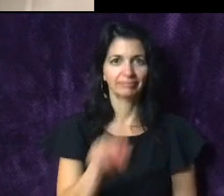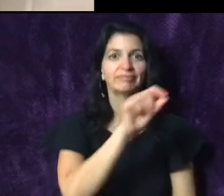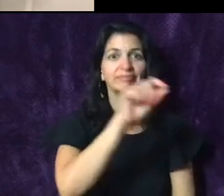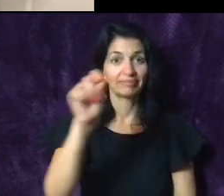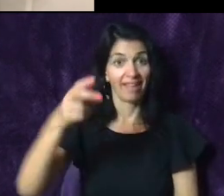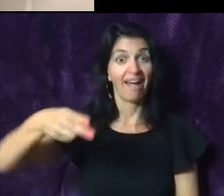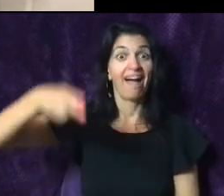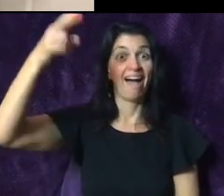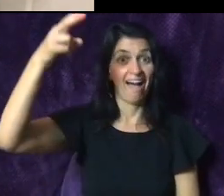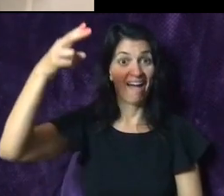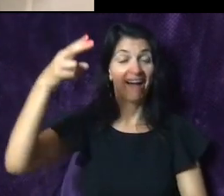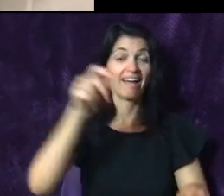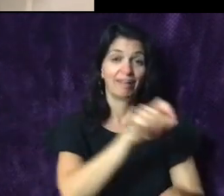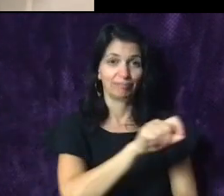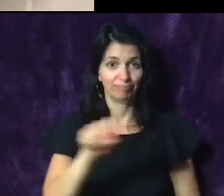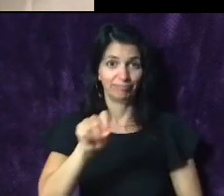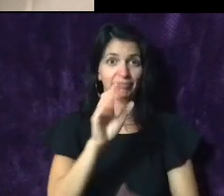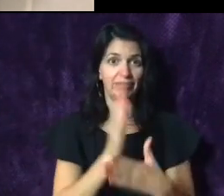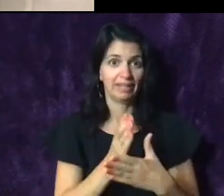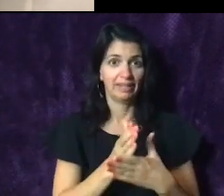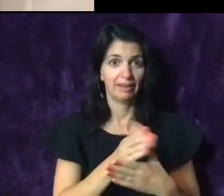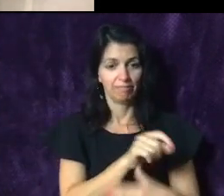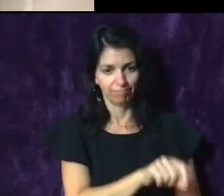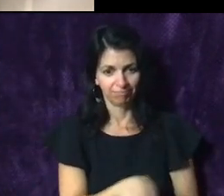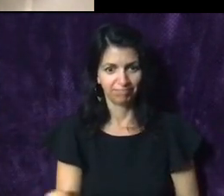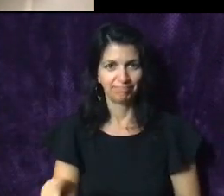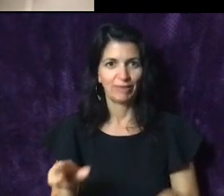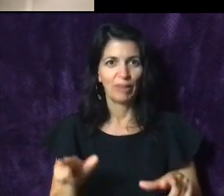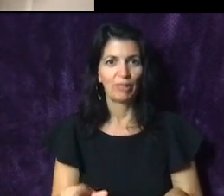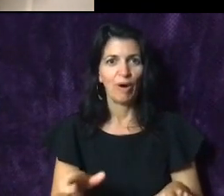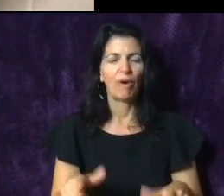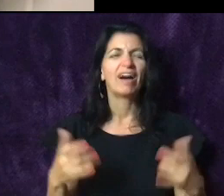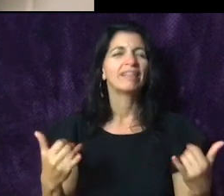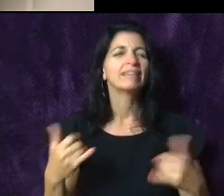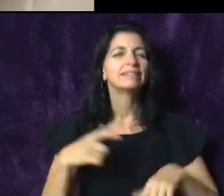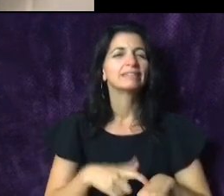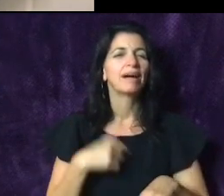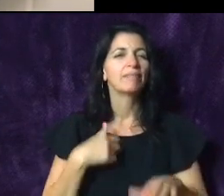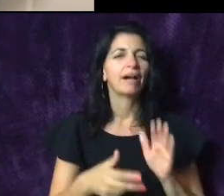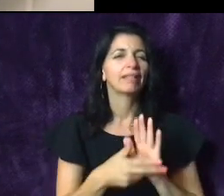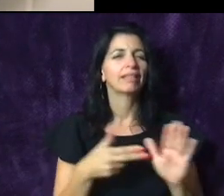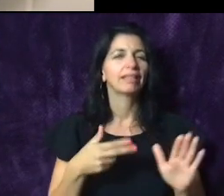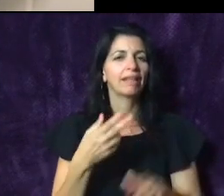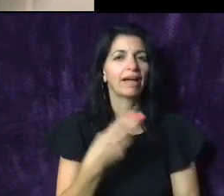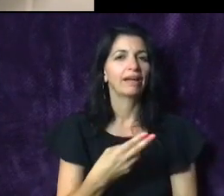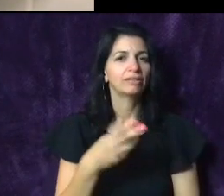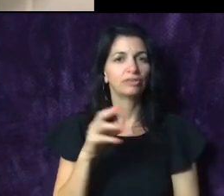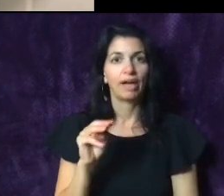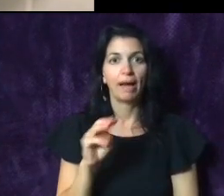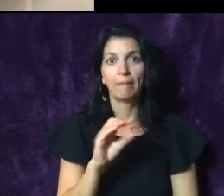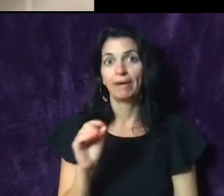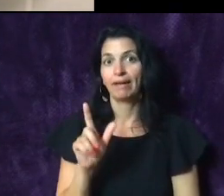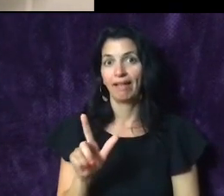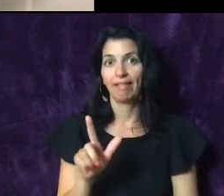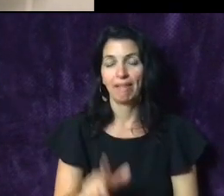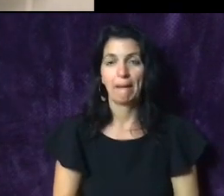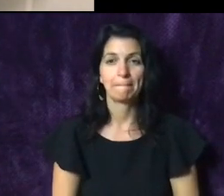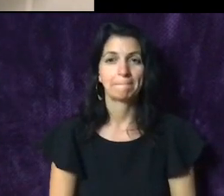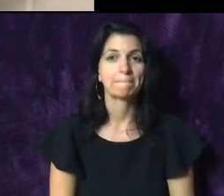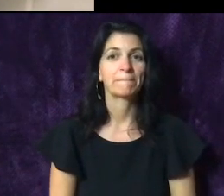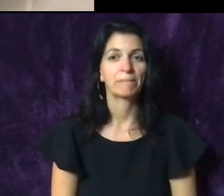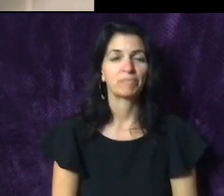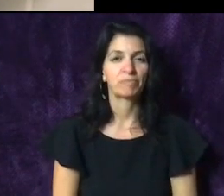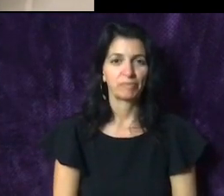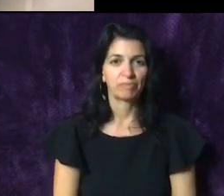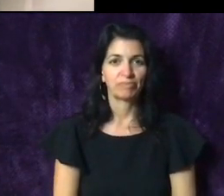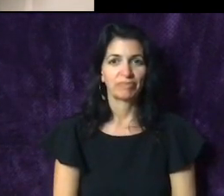High, medium, and low. Now this time, I'll just label them H, M, and L,